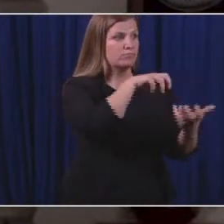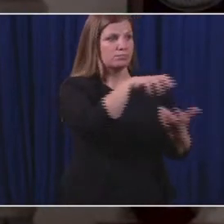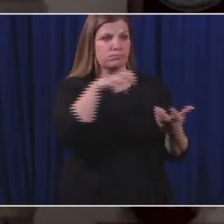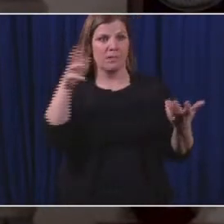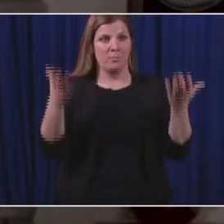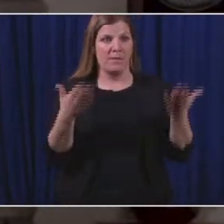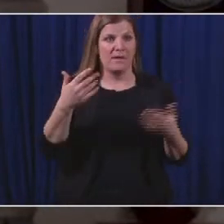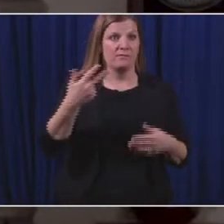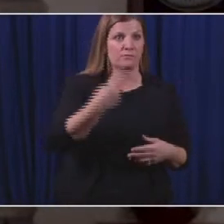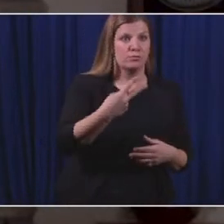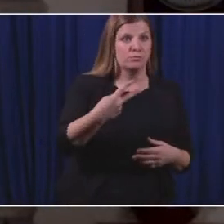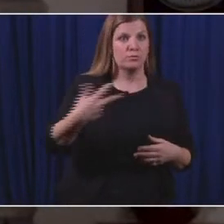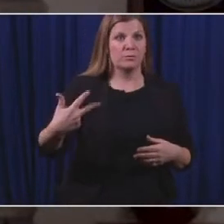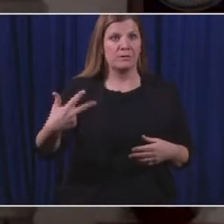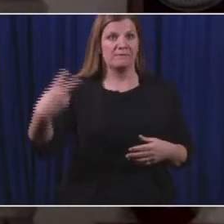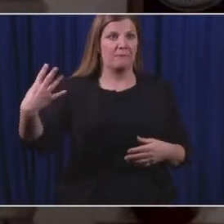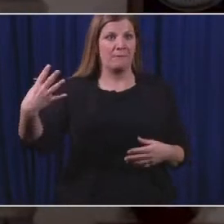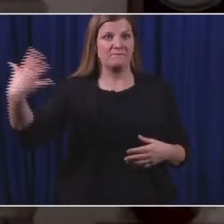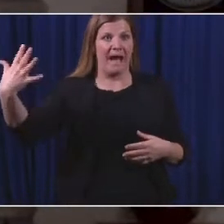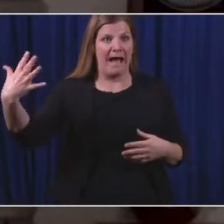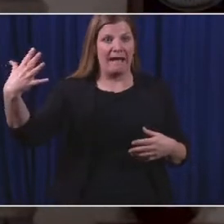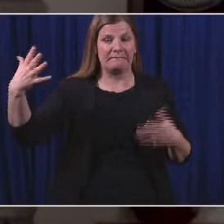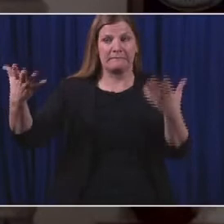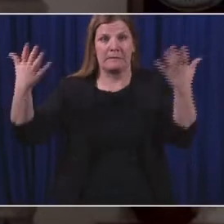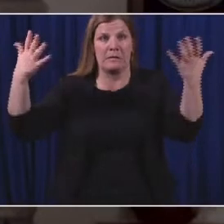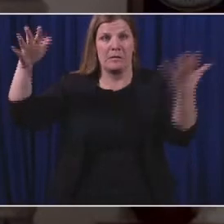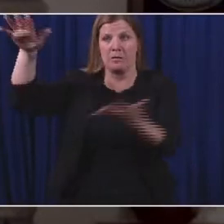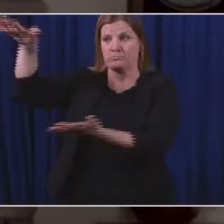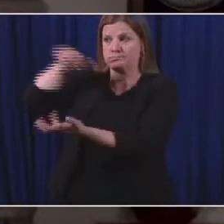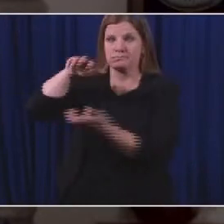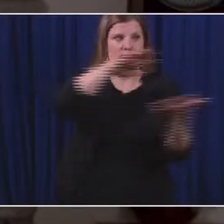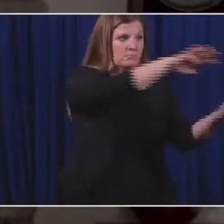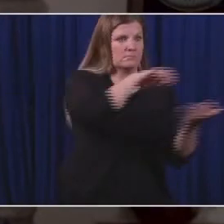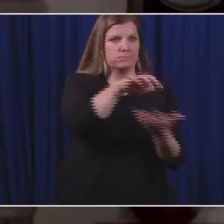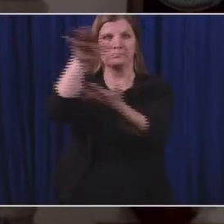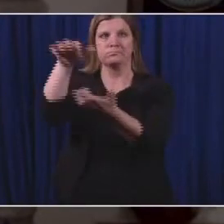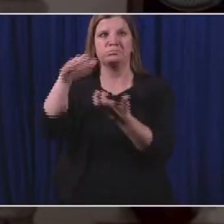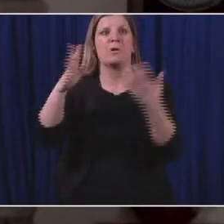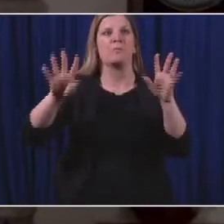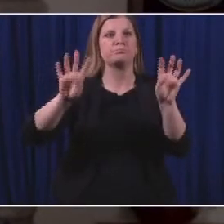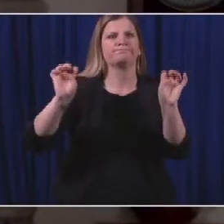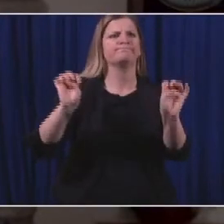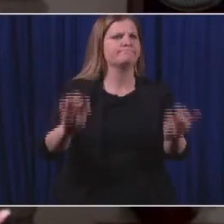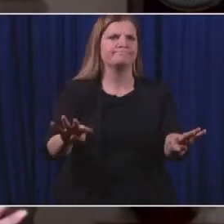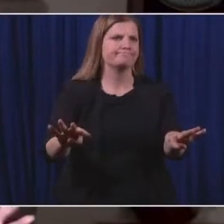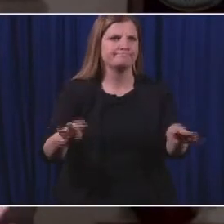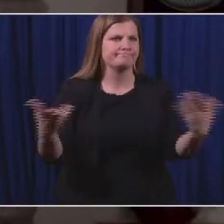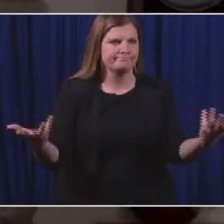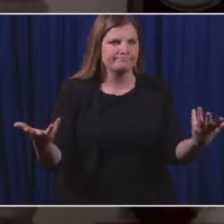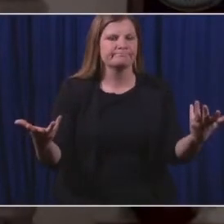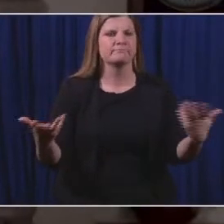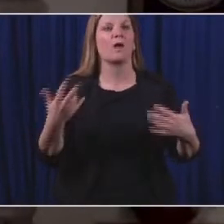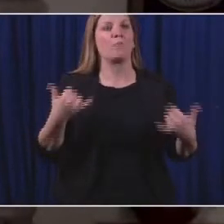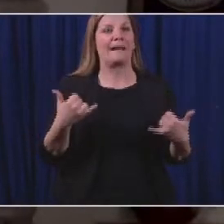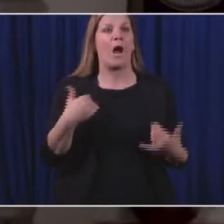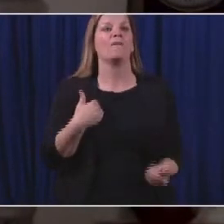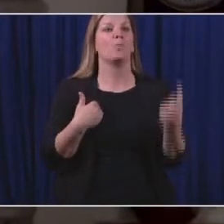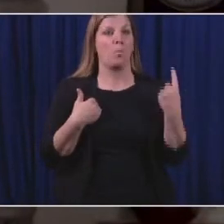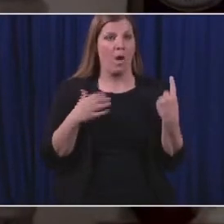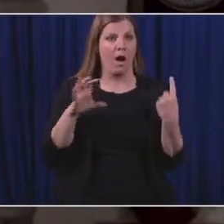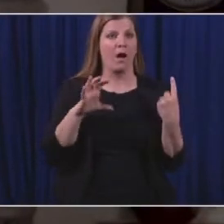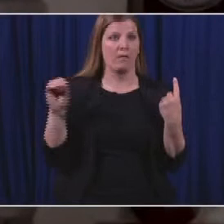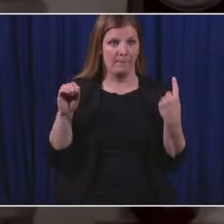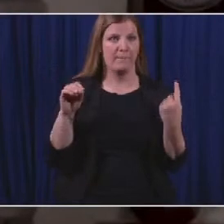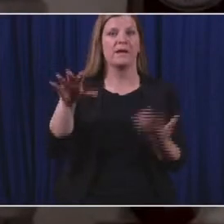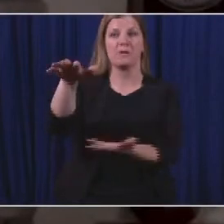Ohio, because as you know, we only have one approved now. We hope we'll get the second one approved next week. So we don't know as we go out on those out months how fast